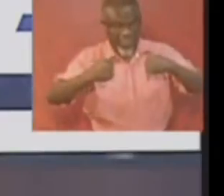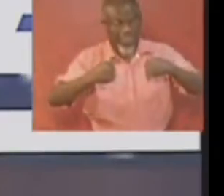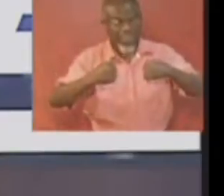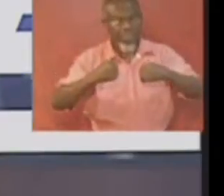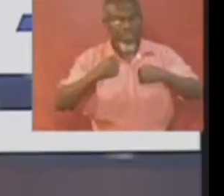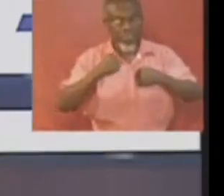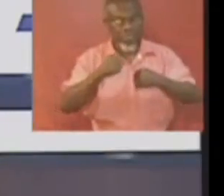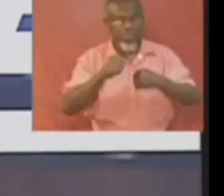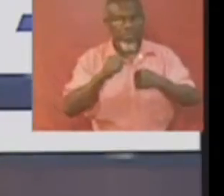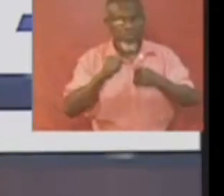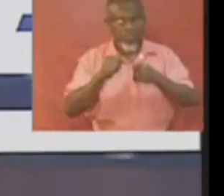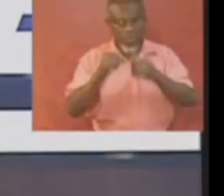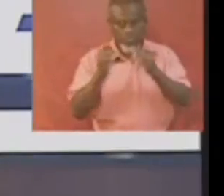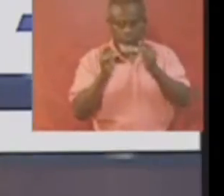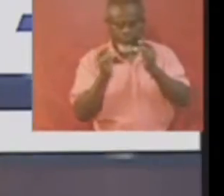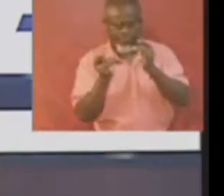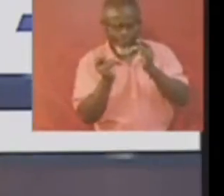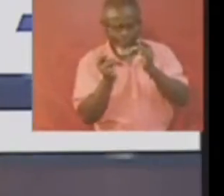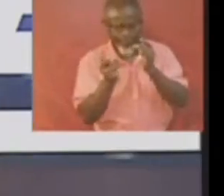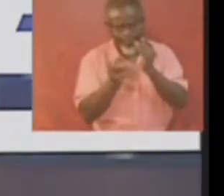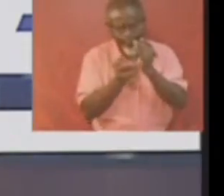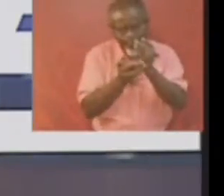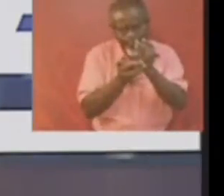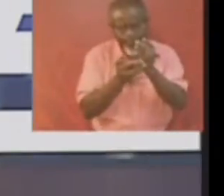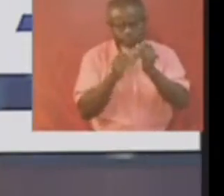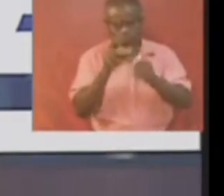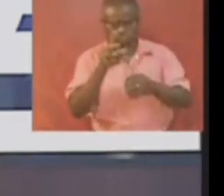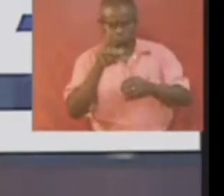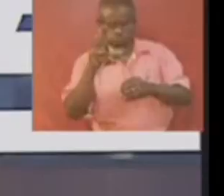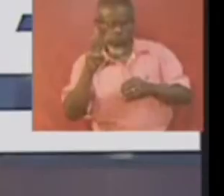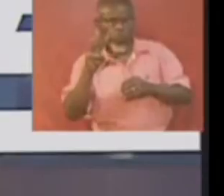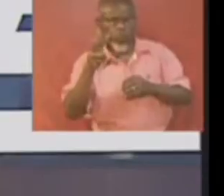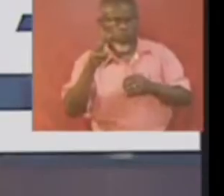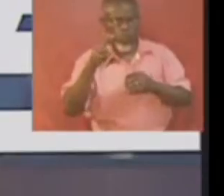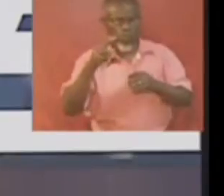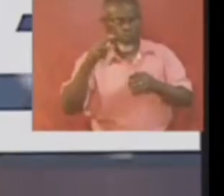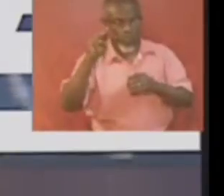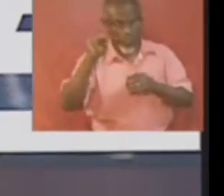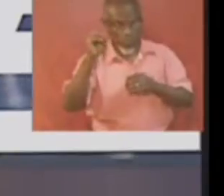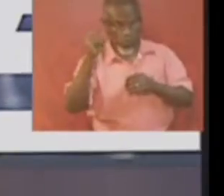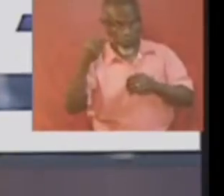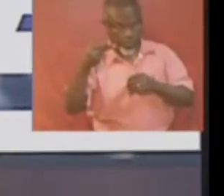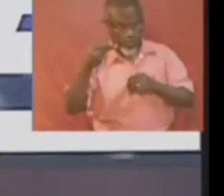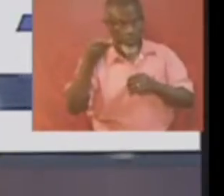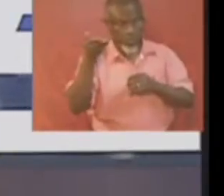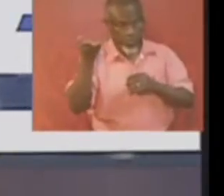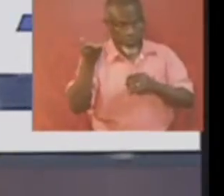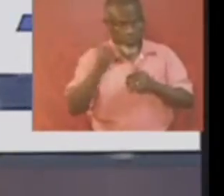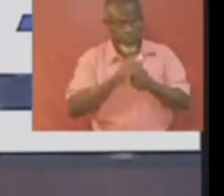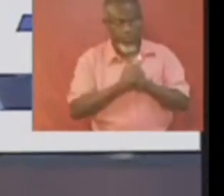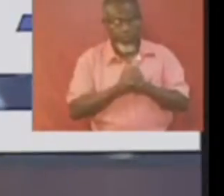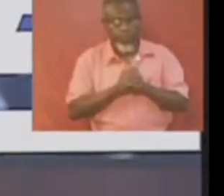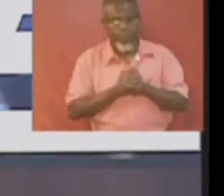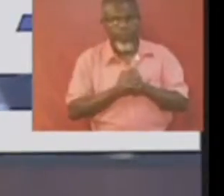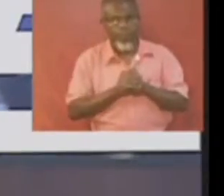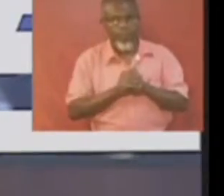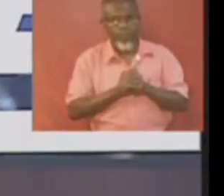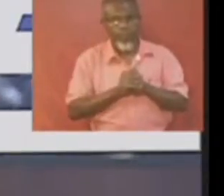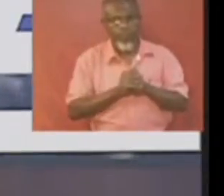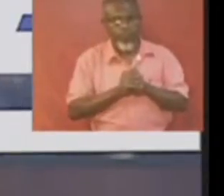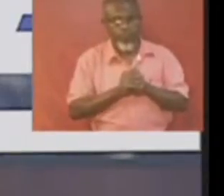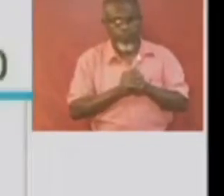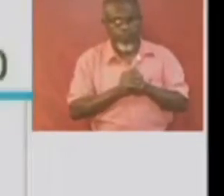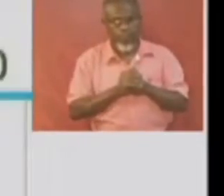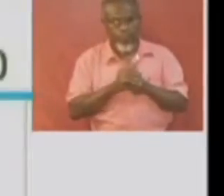always, the disclaimer remains that the information is ever evolving and can change at short notice. Can I have the first